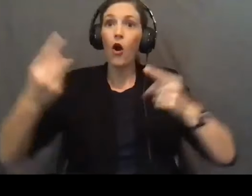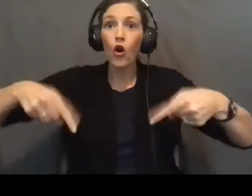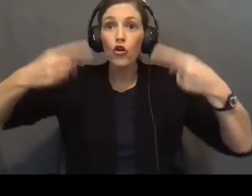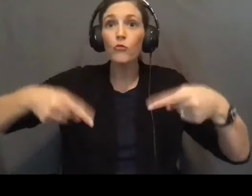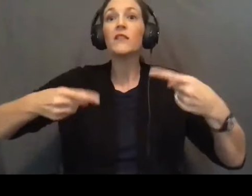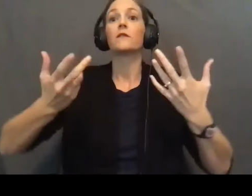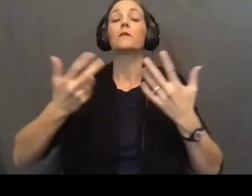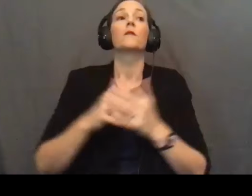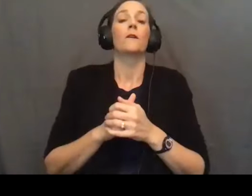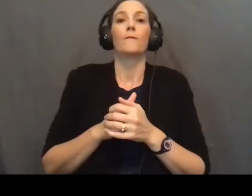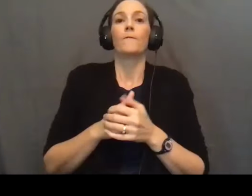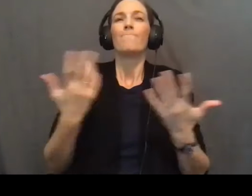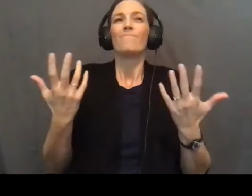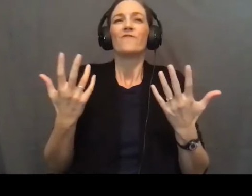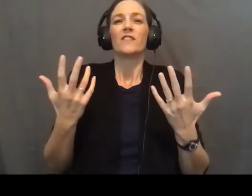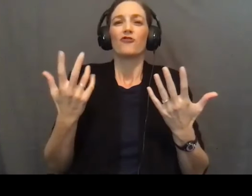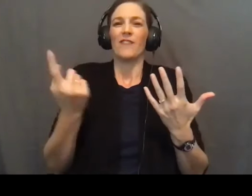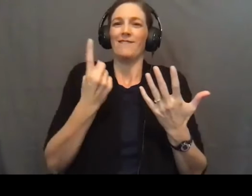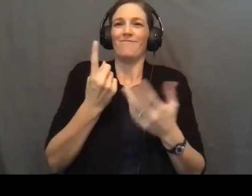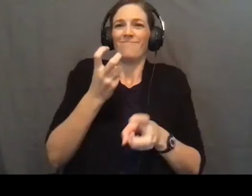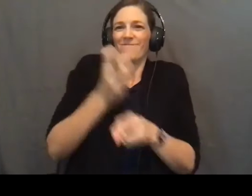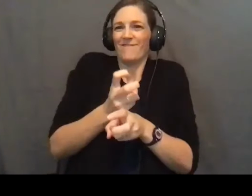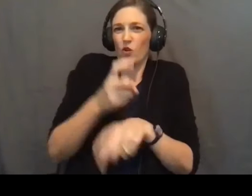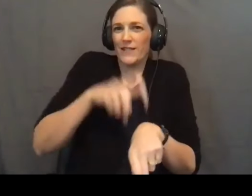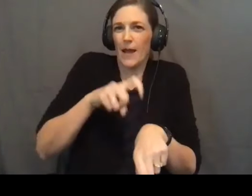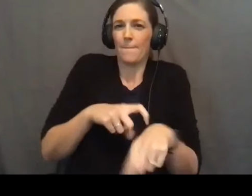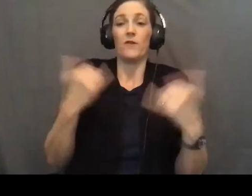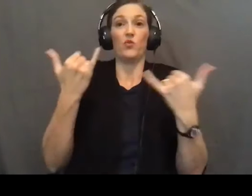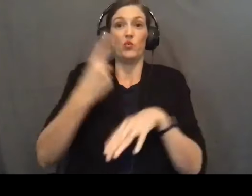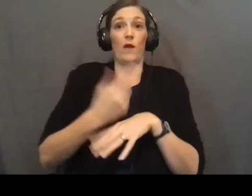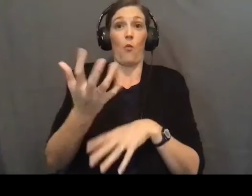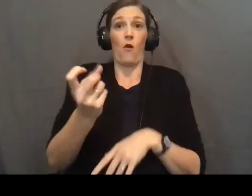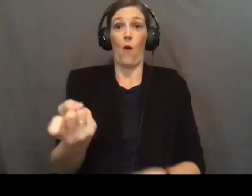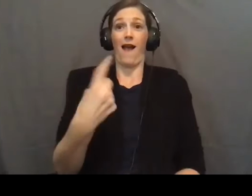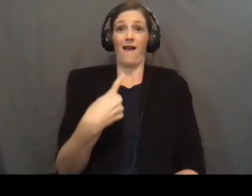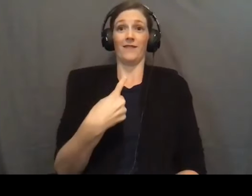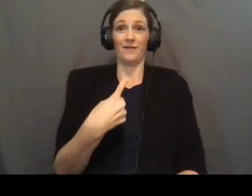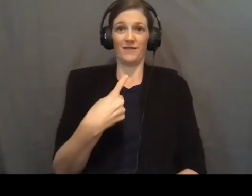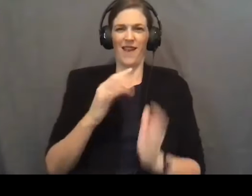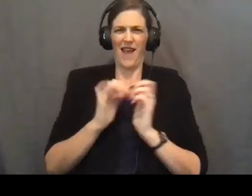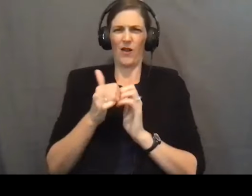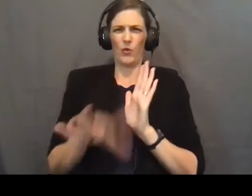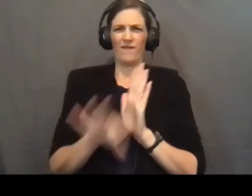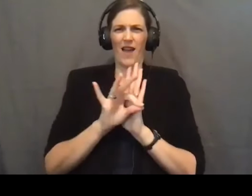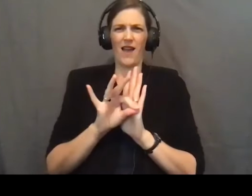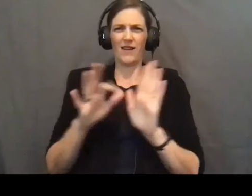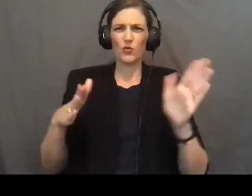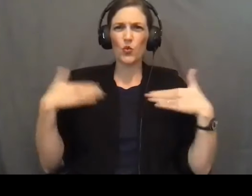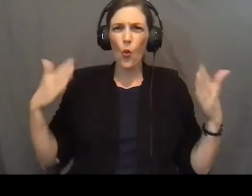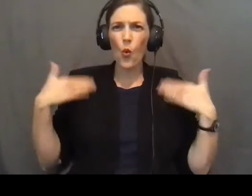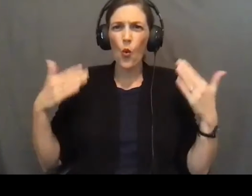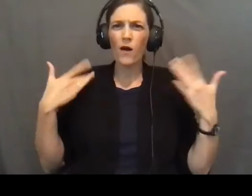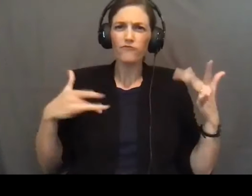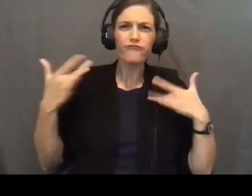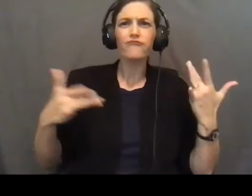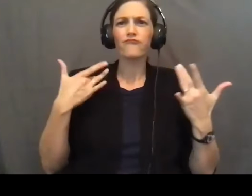surround that. It's just a difficult time, and today we want to ask ourselves, how do we find joy in the midst of